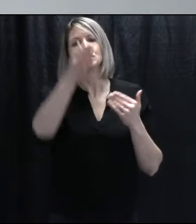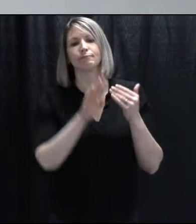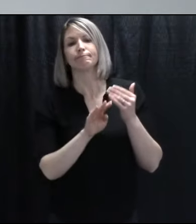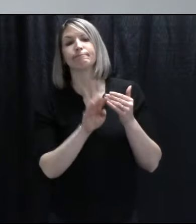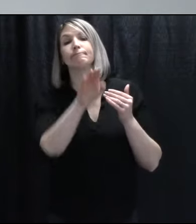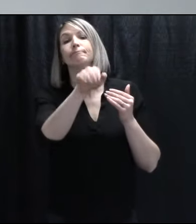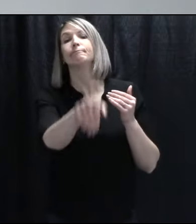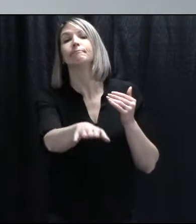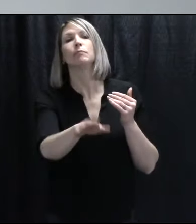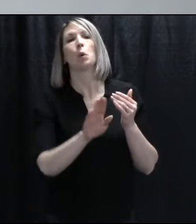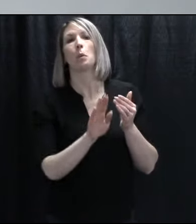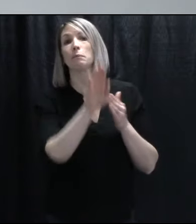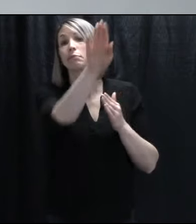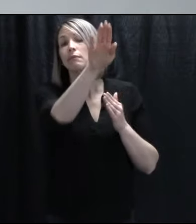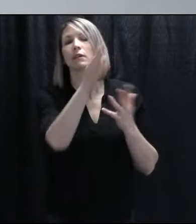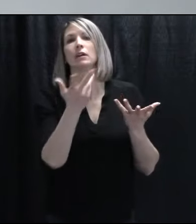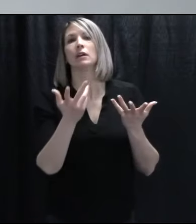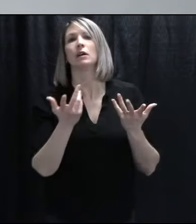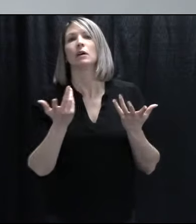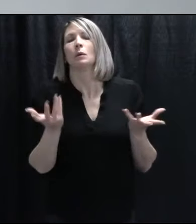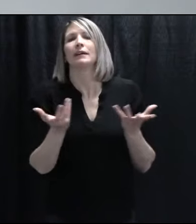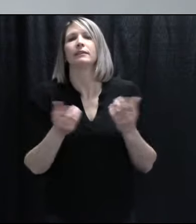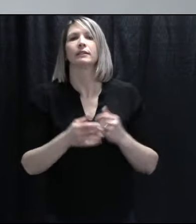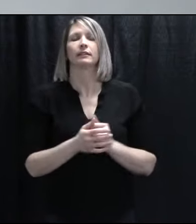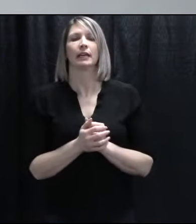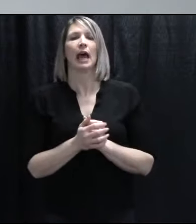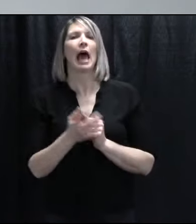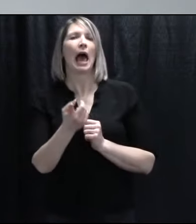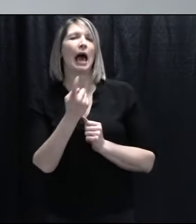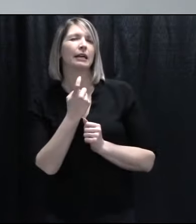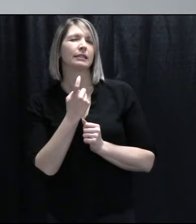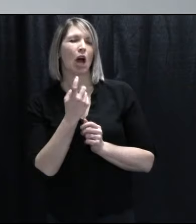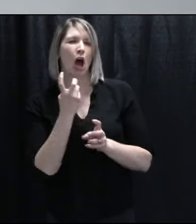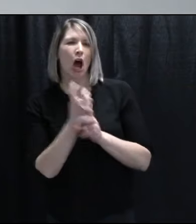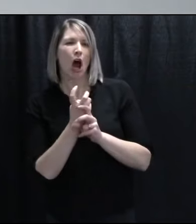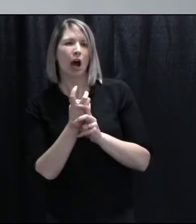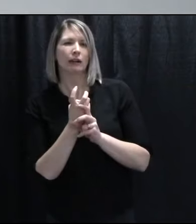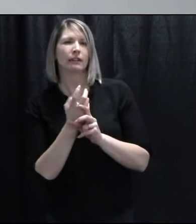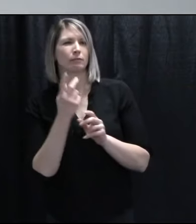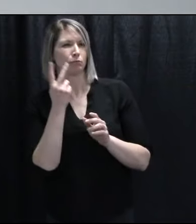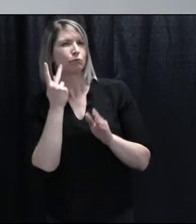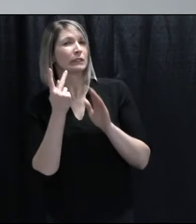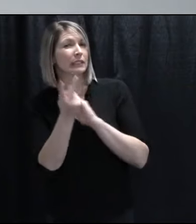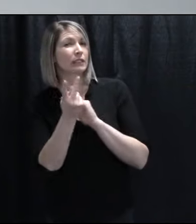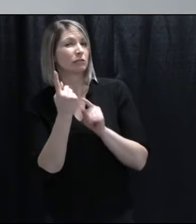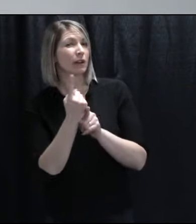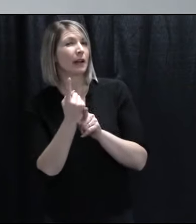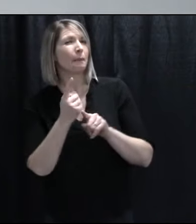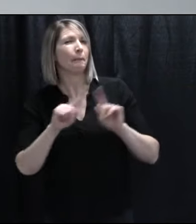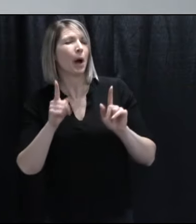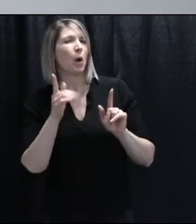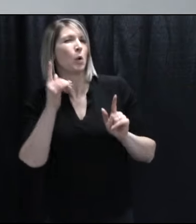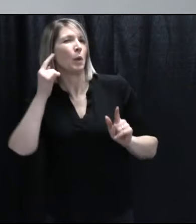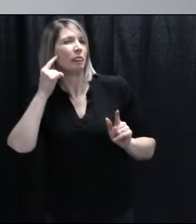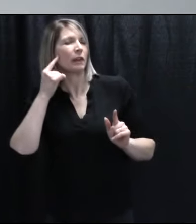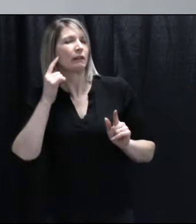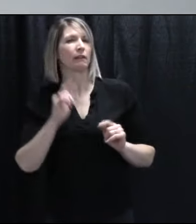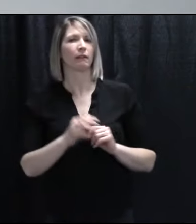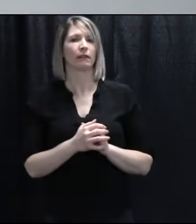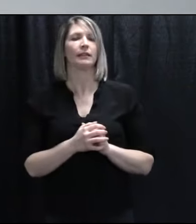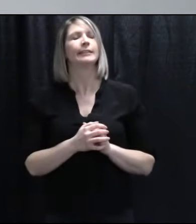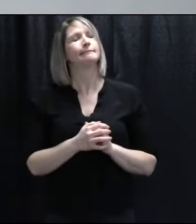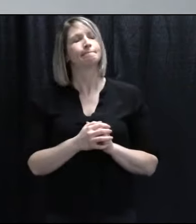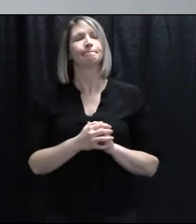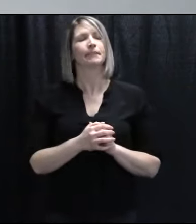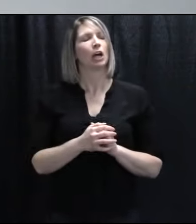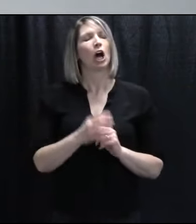though? No, at this time it's still difficult to say. Many of our numbers right now are related to this one